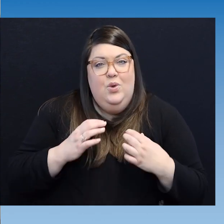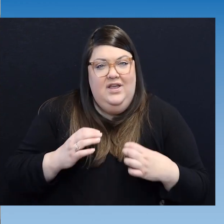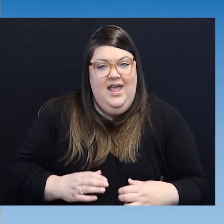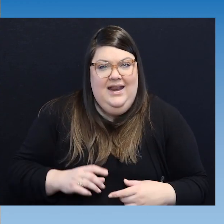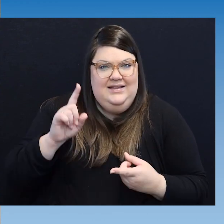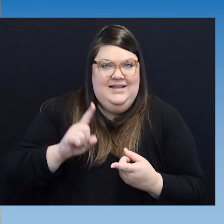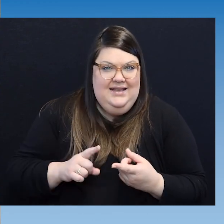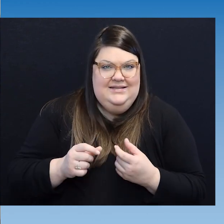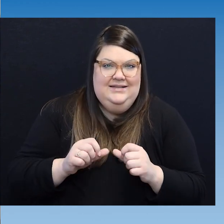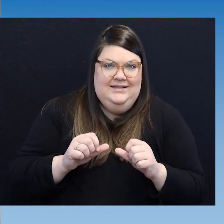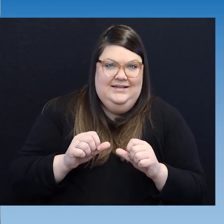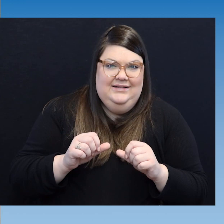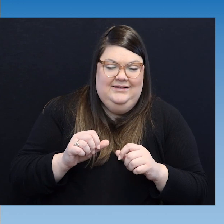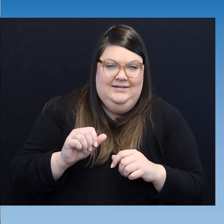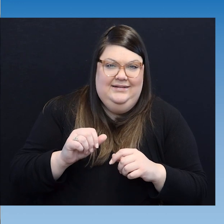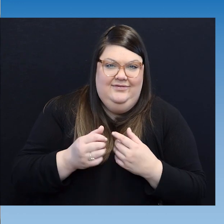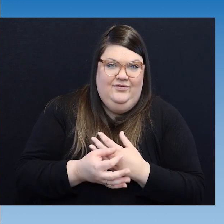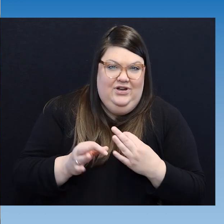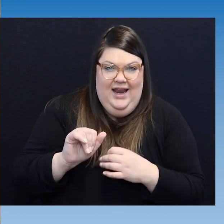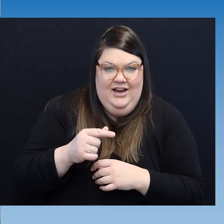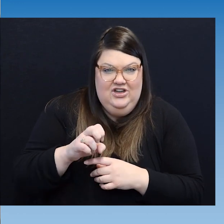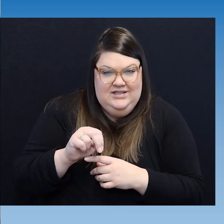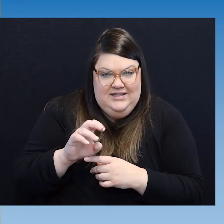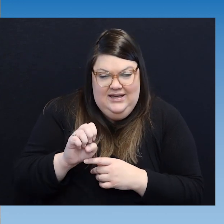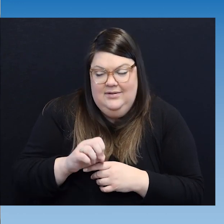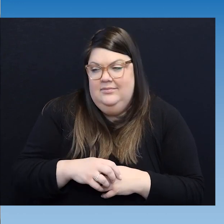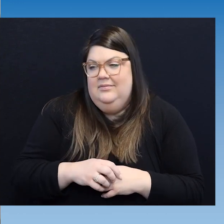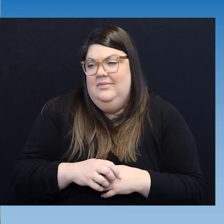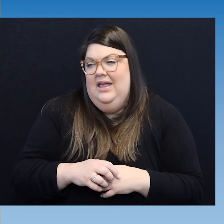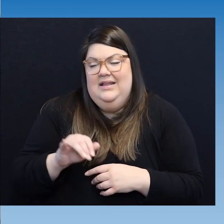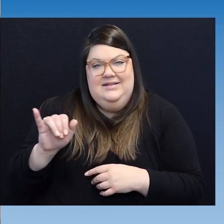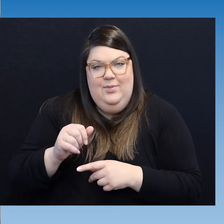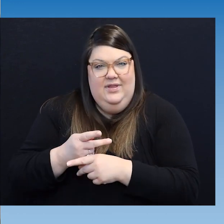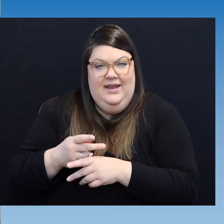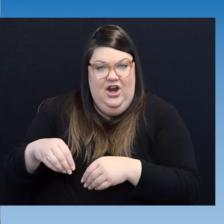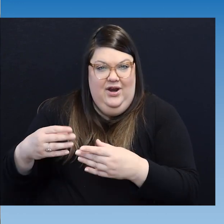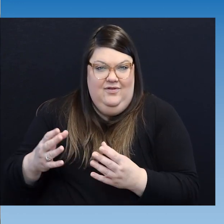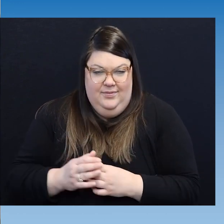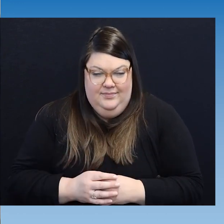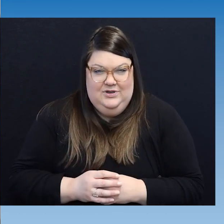is given less agency, the caregivers are given less agency. And that was something that, you know,